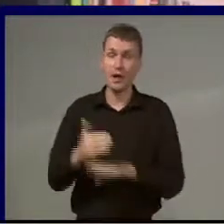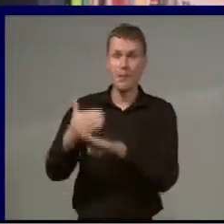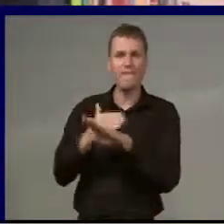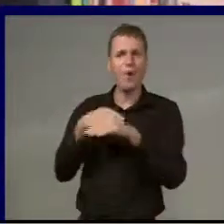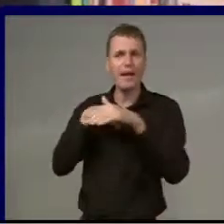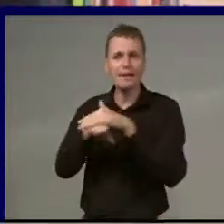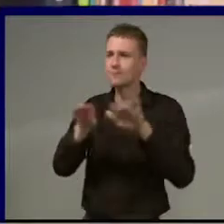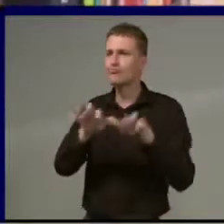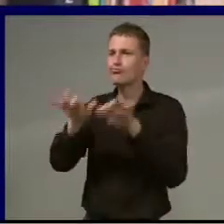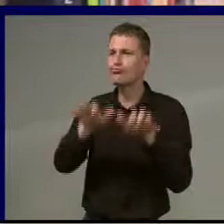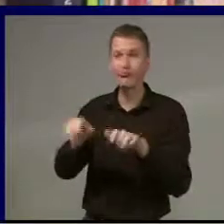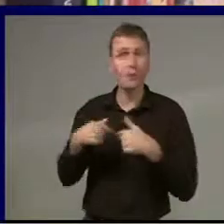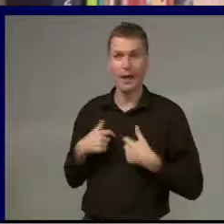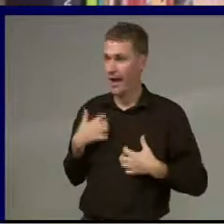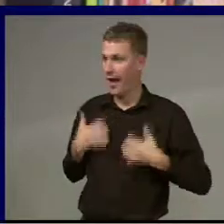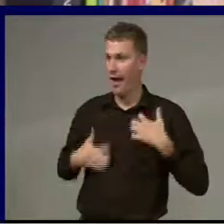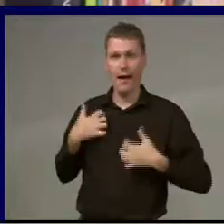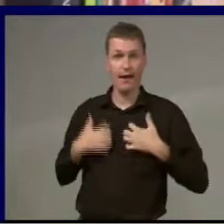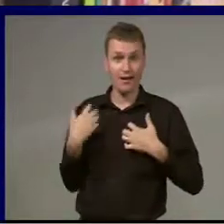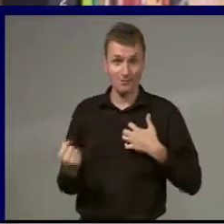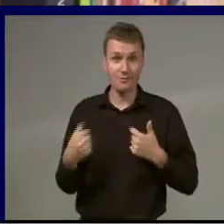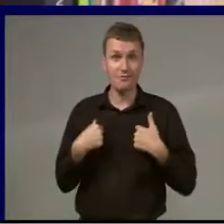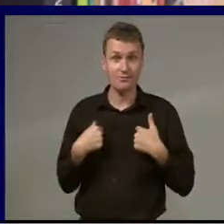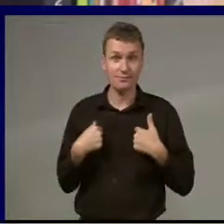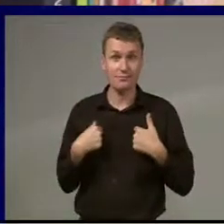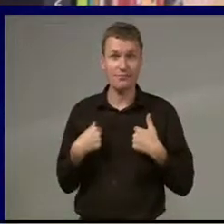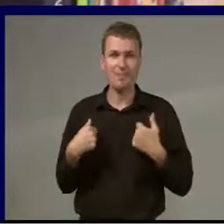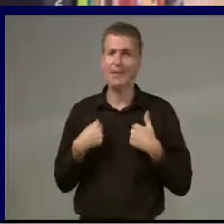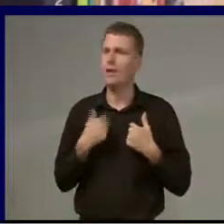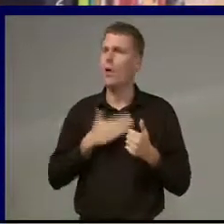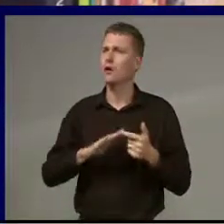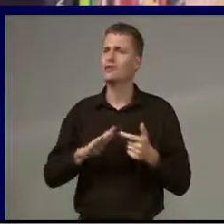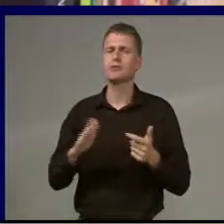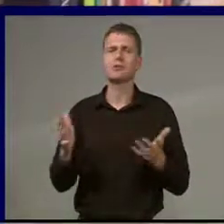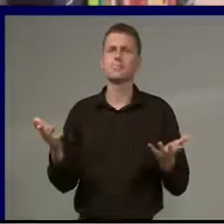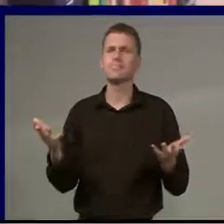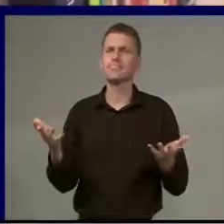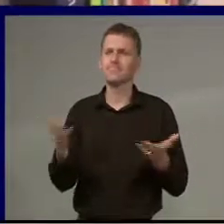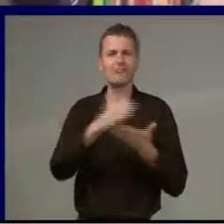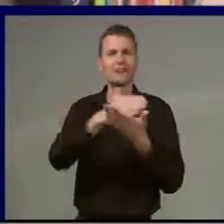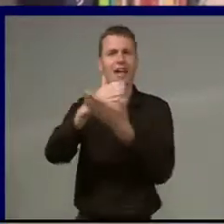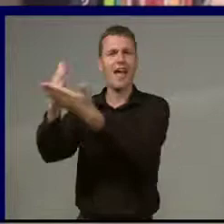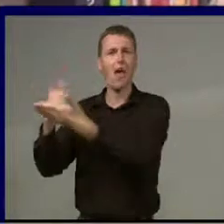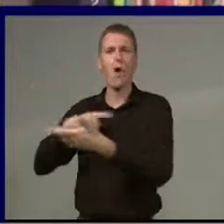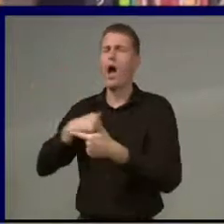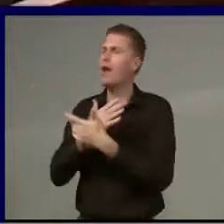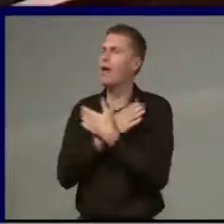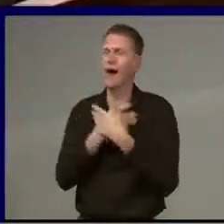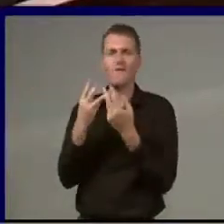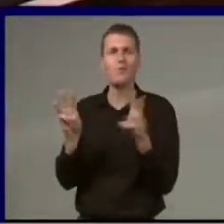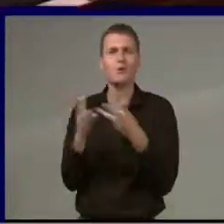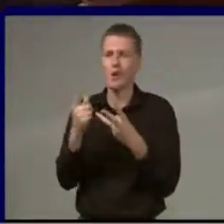really excited, really just want to just share why I love music and why I love playing